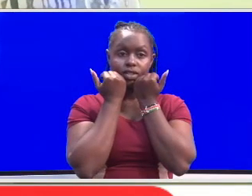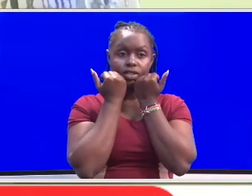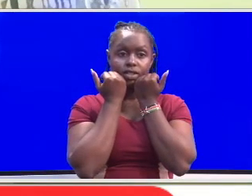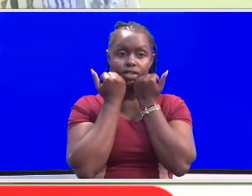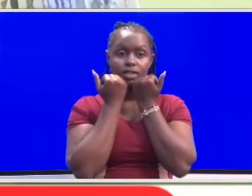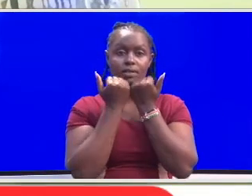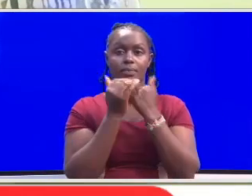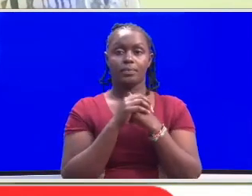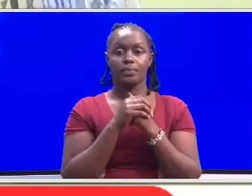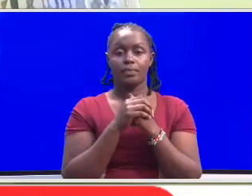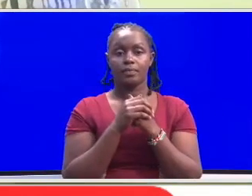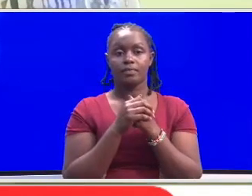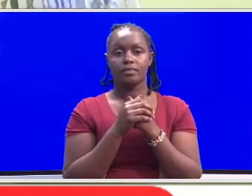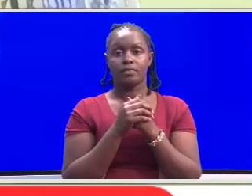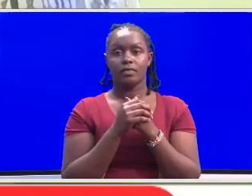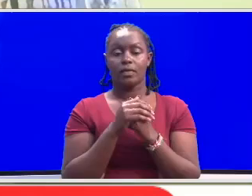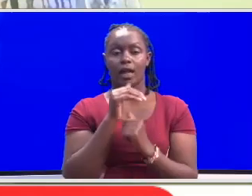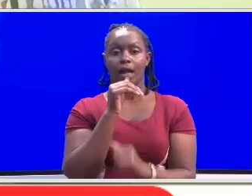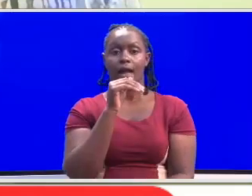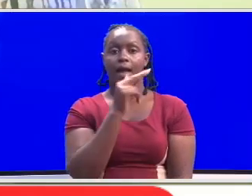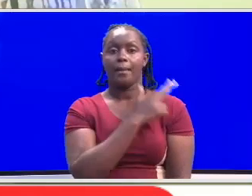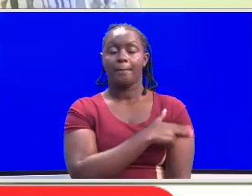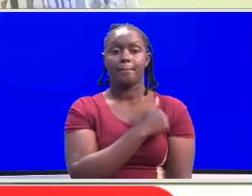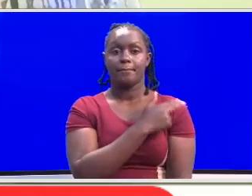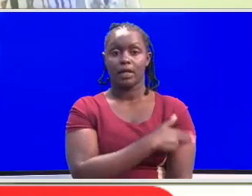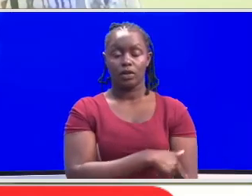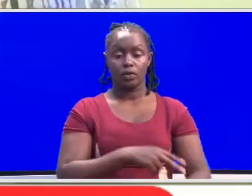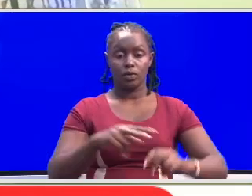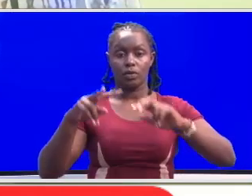From the medical examination,